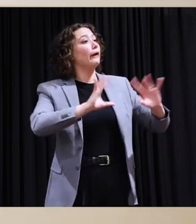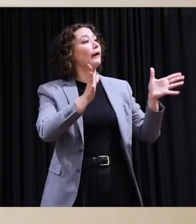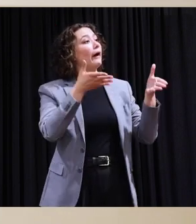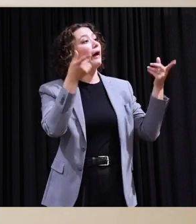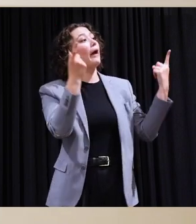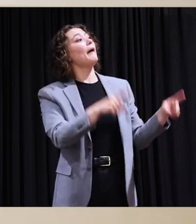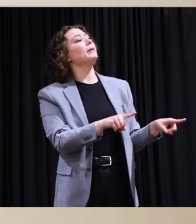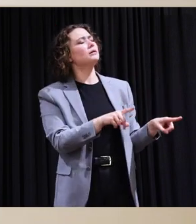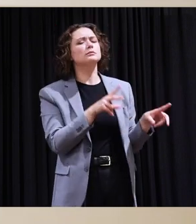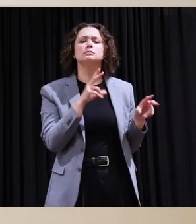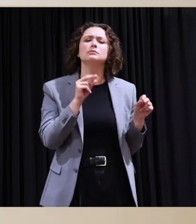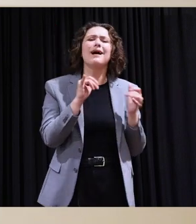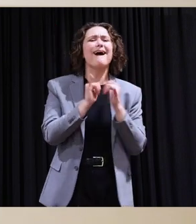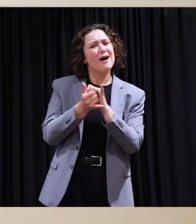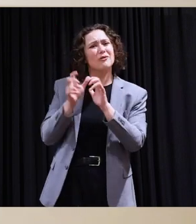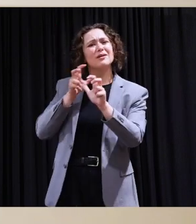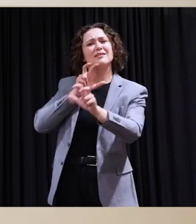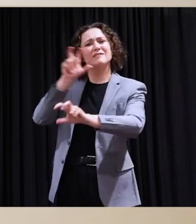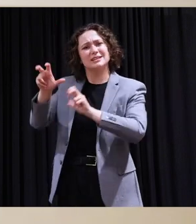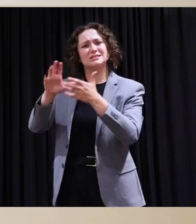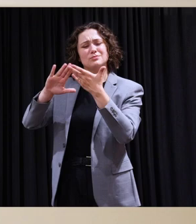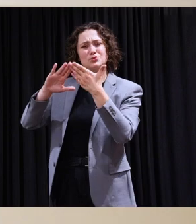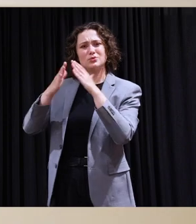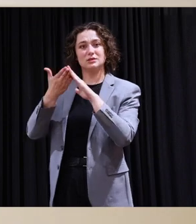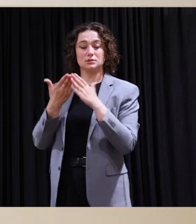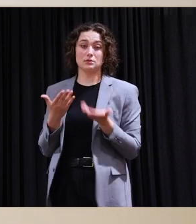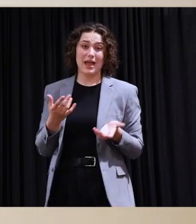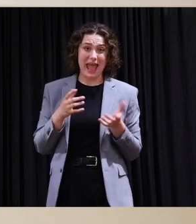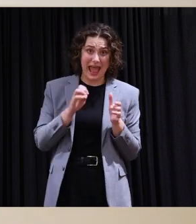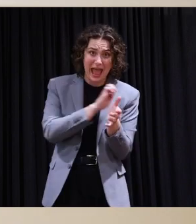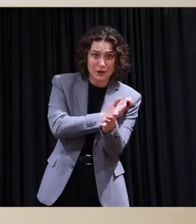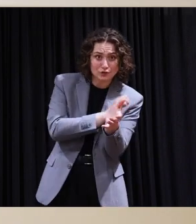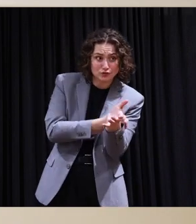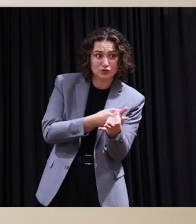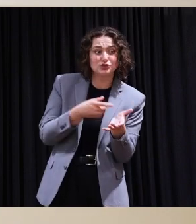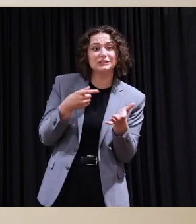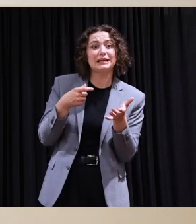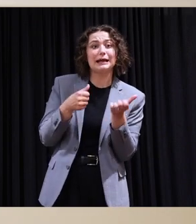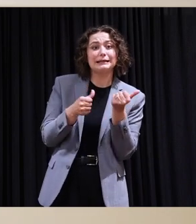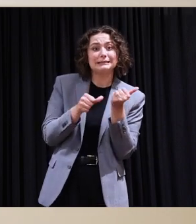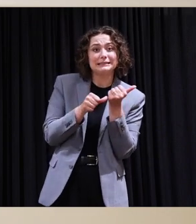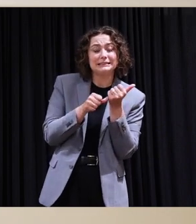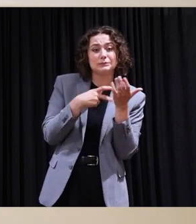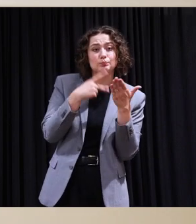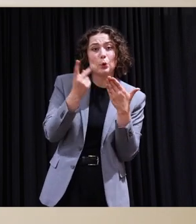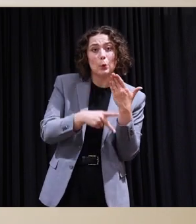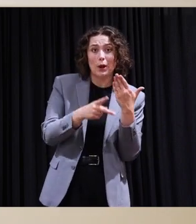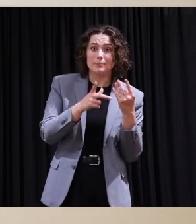in communities, because we wouldn't need energy assistance programs if energy was affordable. Right. So